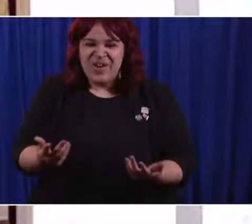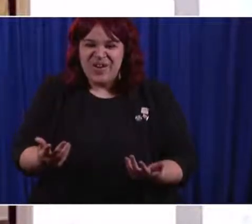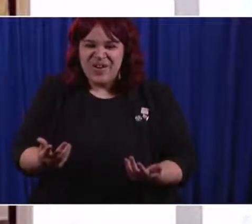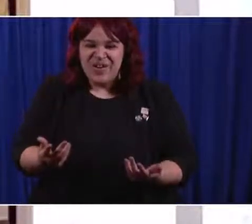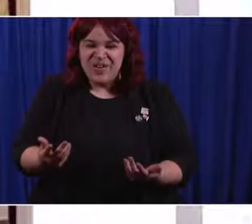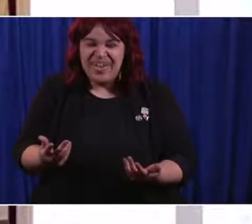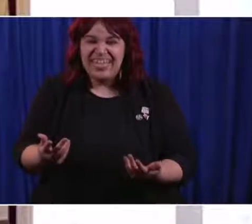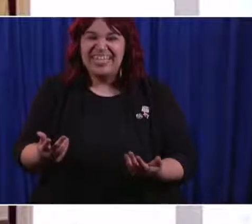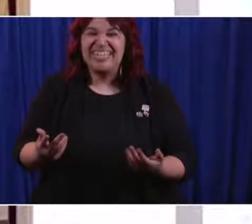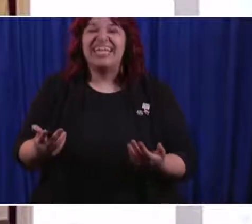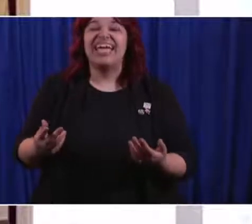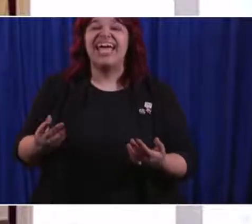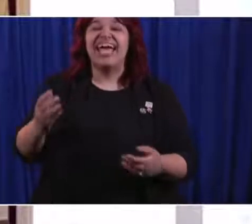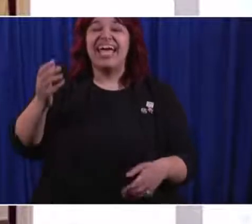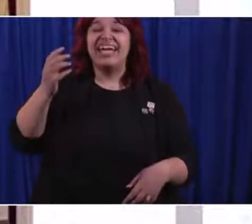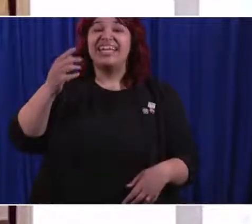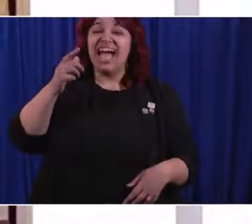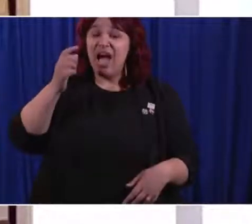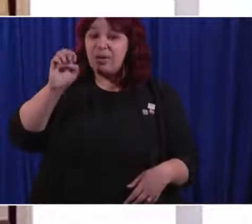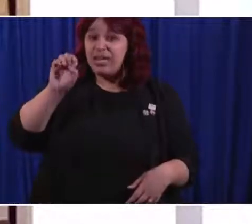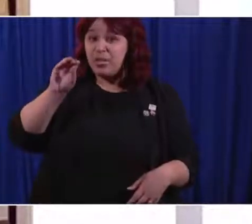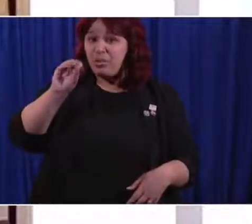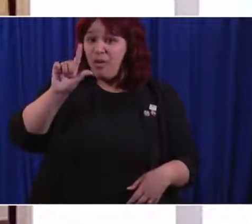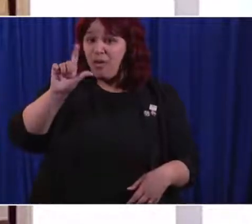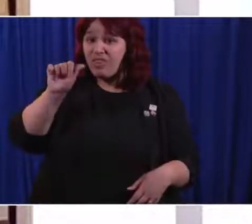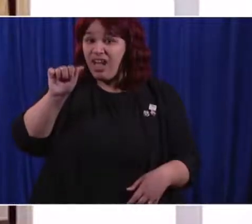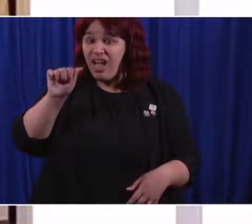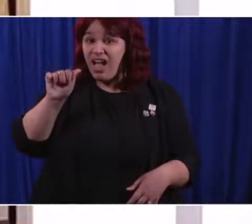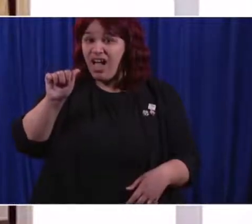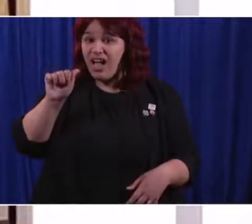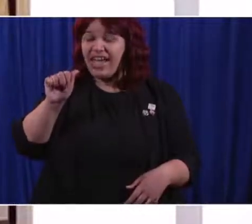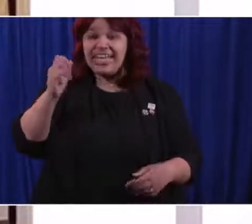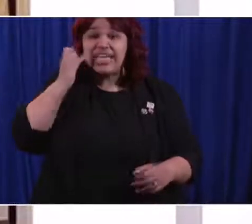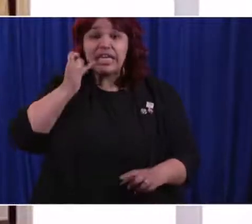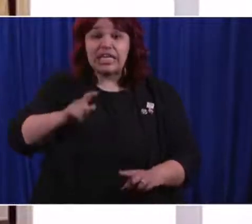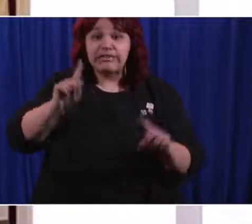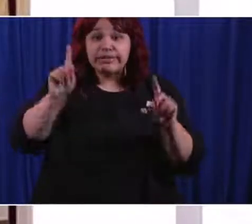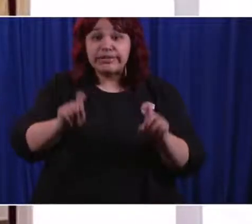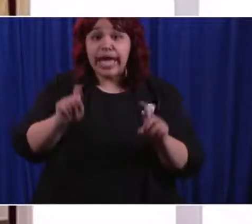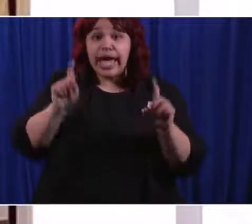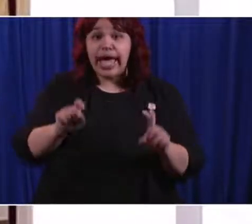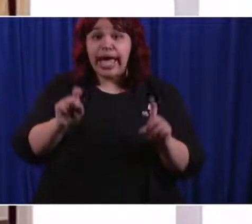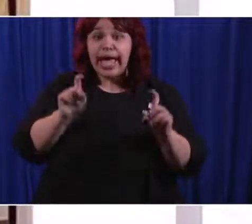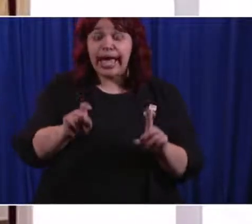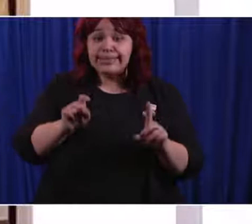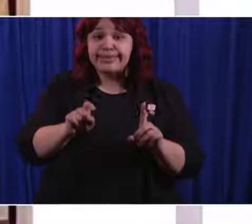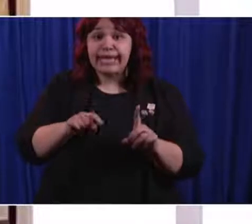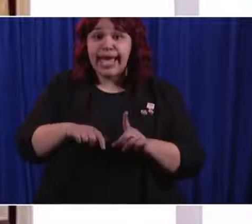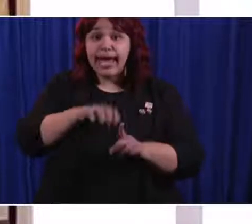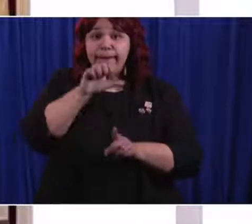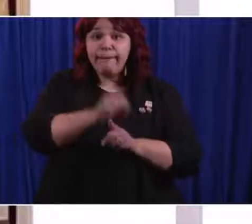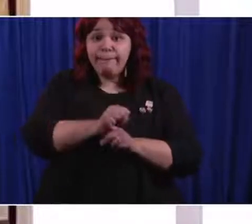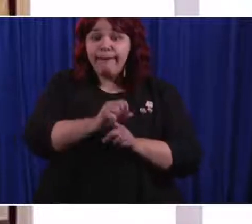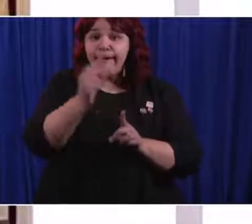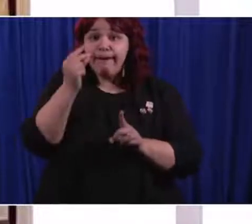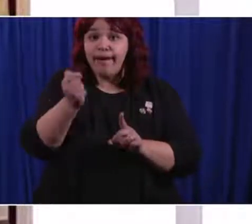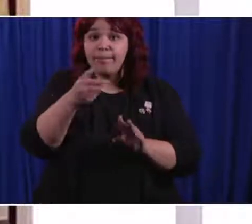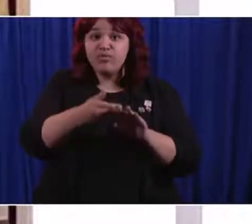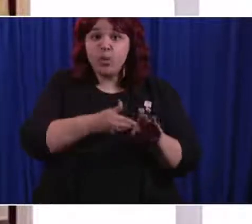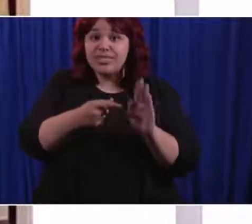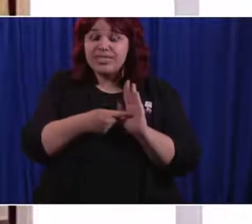has begun to manifest symptoms, not days or weeks before.